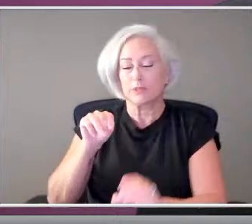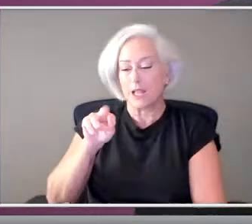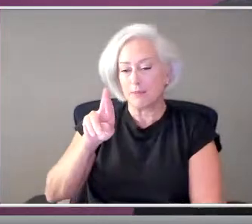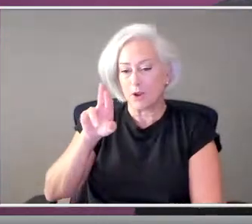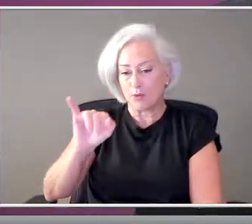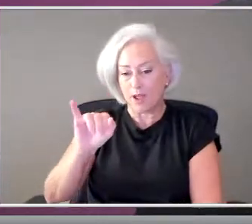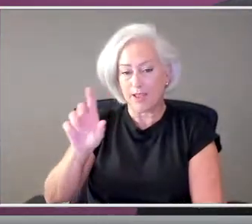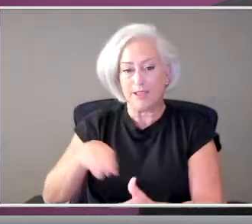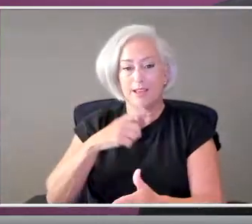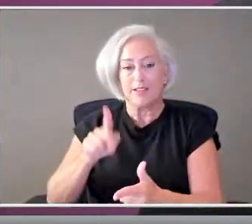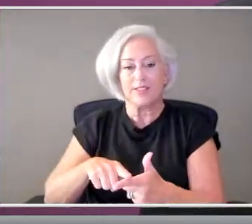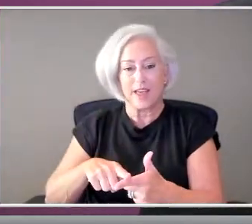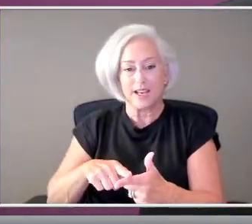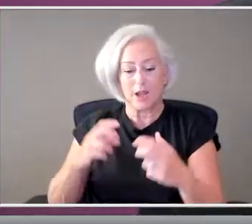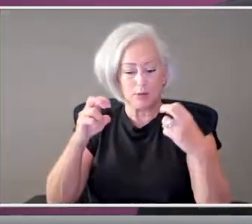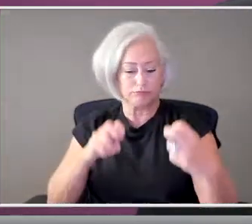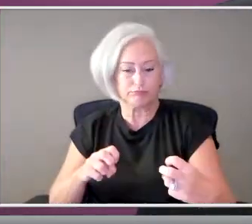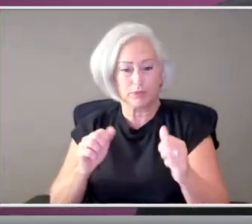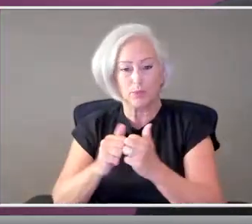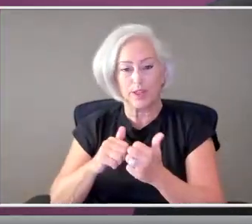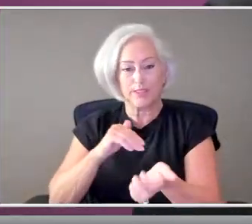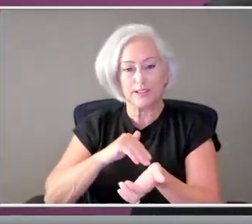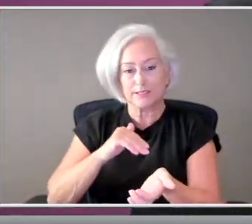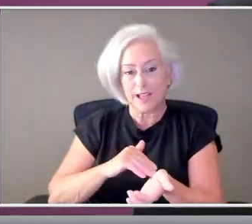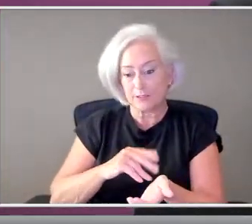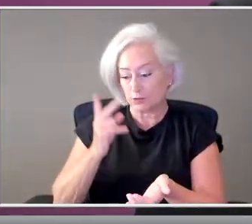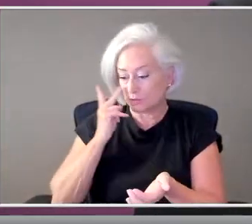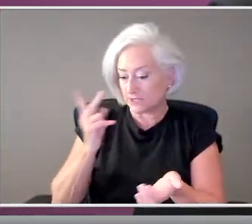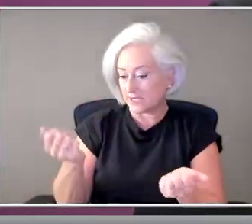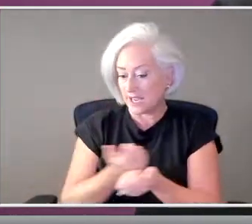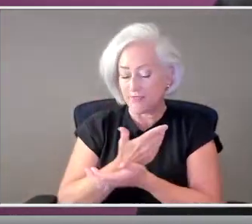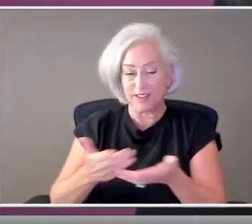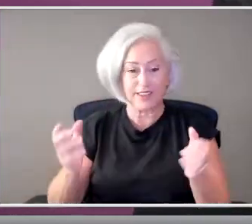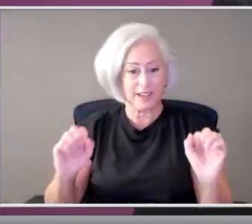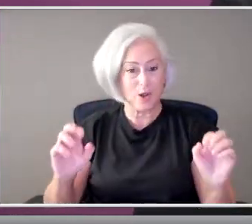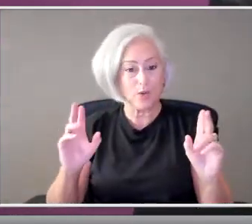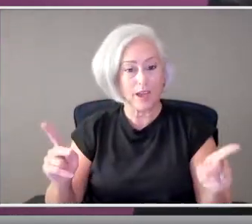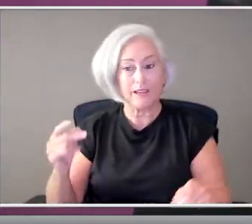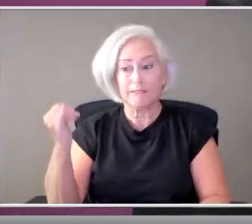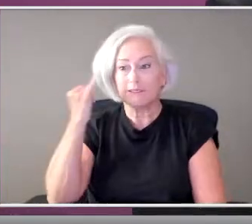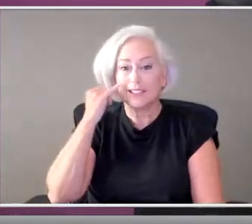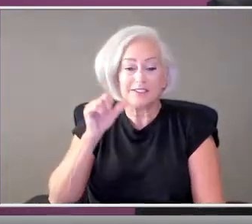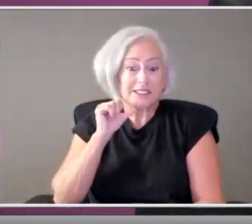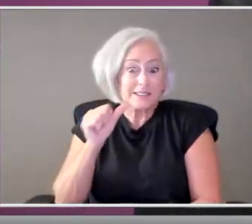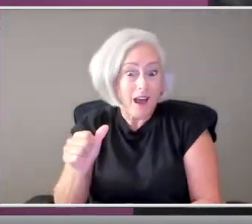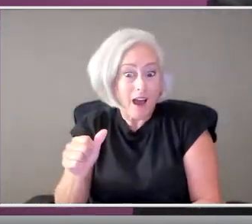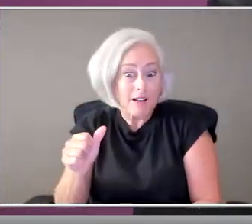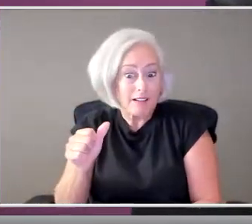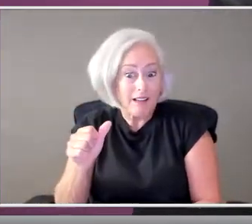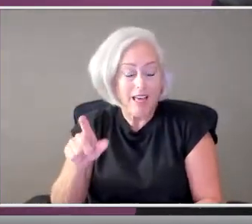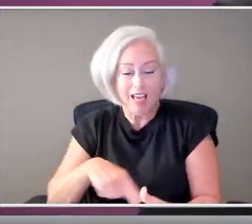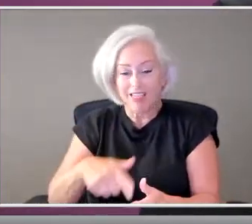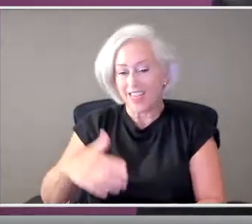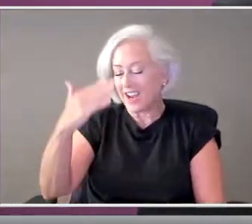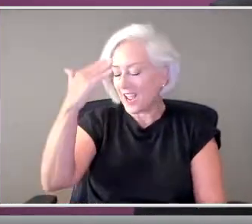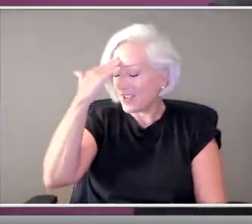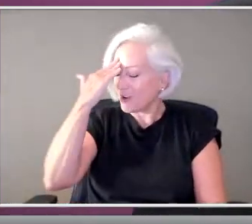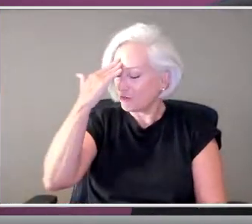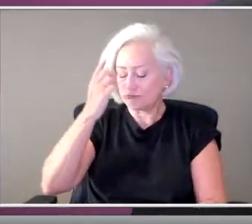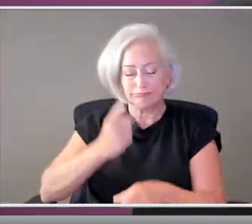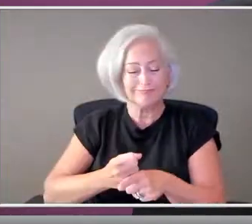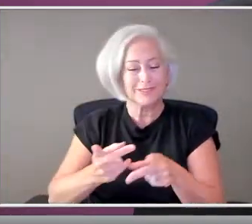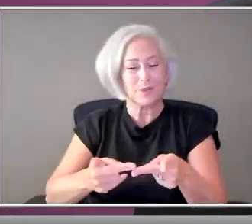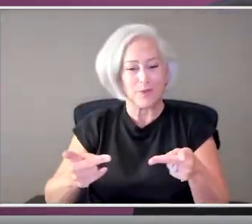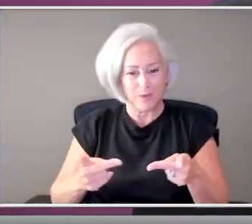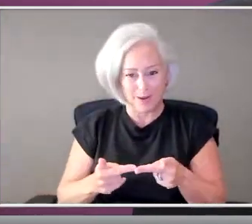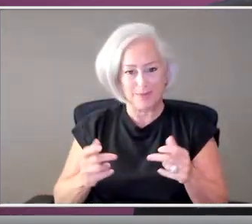kind of look at that to see if everything is okay. And if it isn't, then I know I am in the right place with the doctors